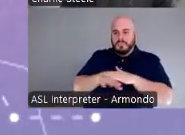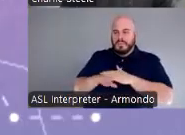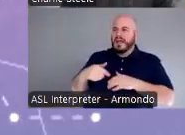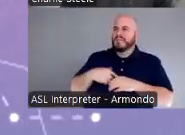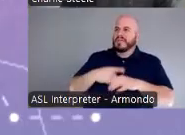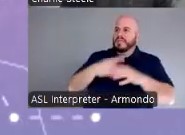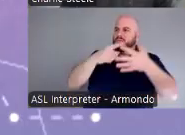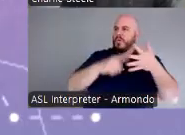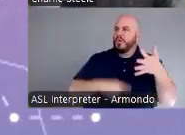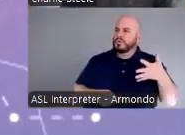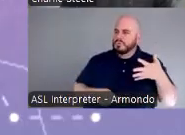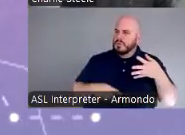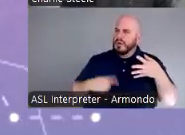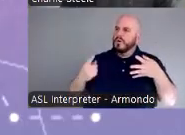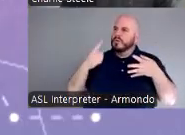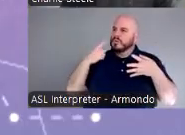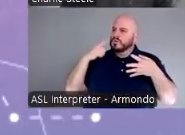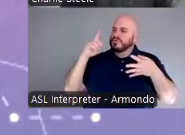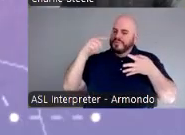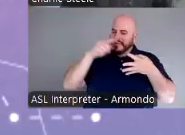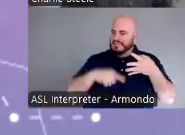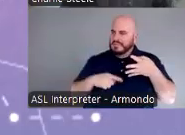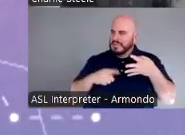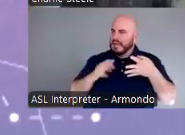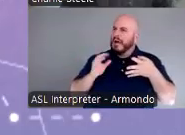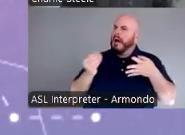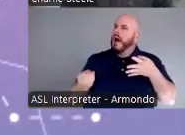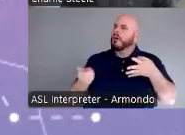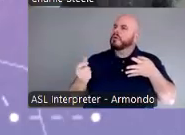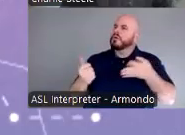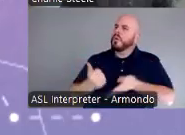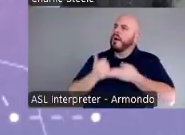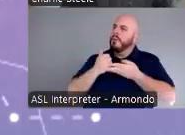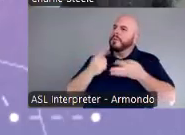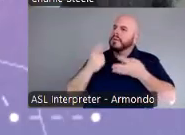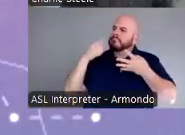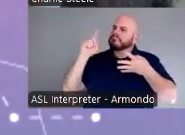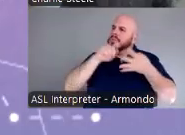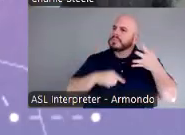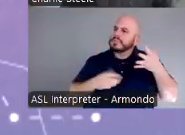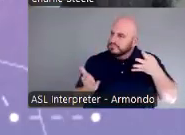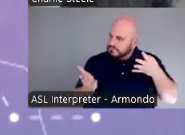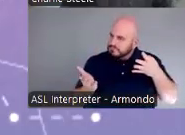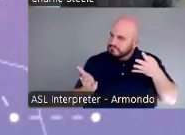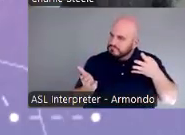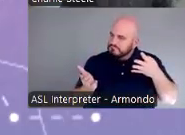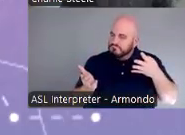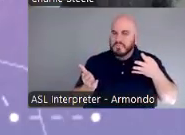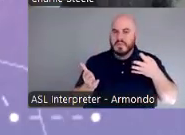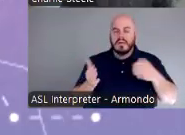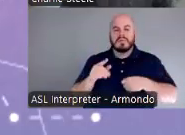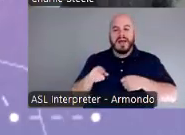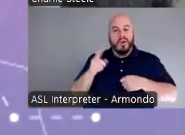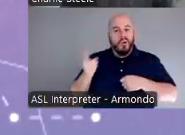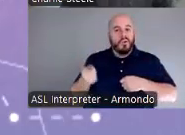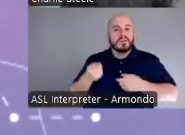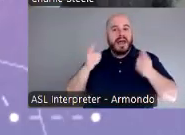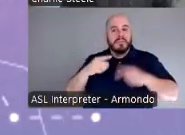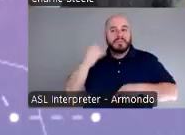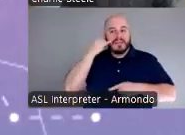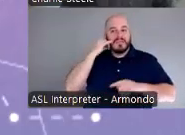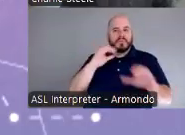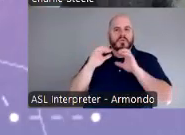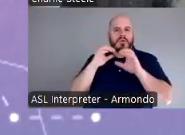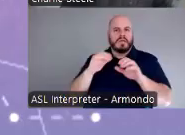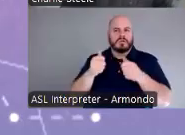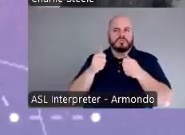goals. These are what I want to achieve. How can you help me achieve these? The patient will only do that if there was communication, which we discussed